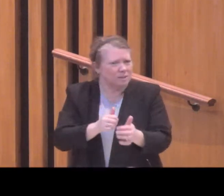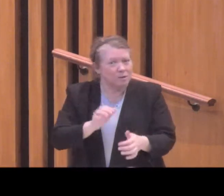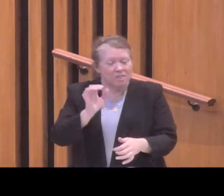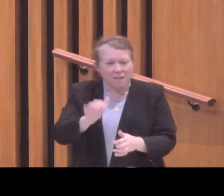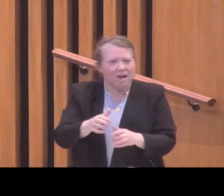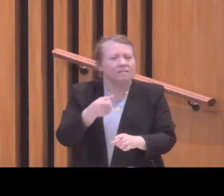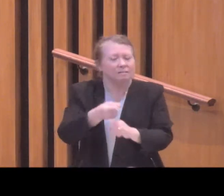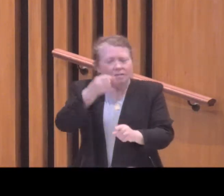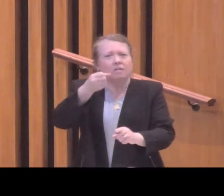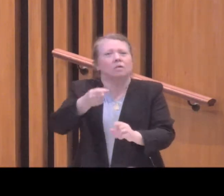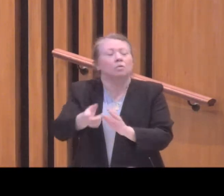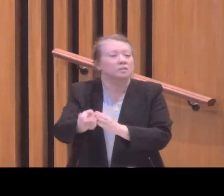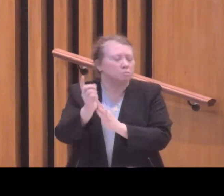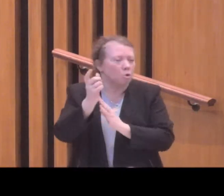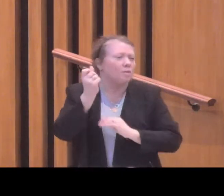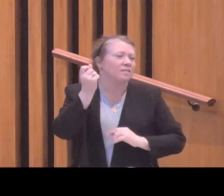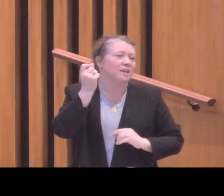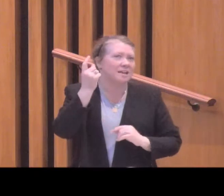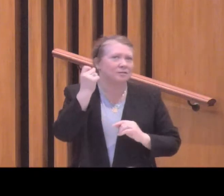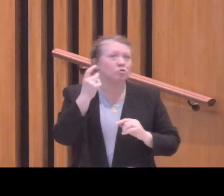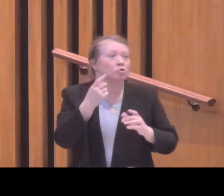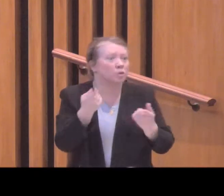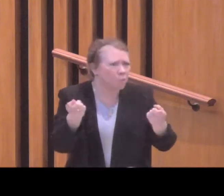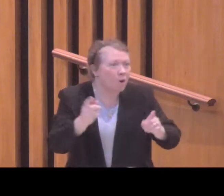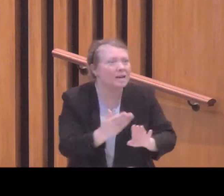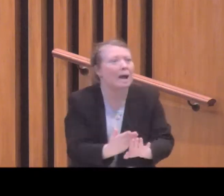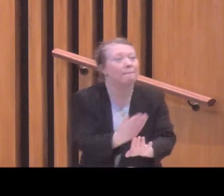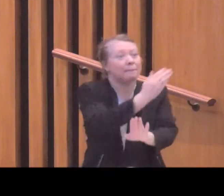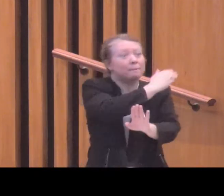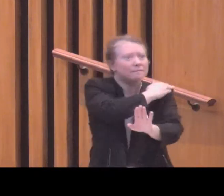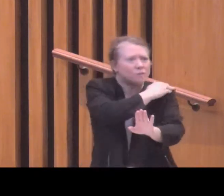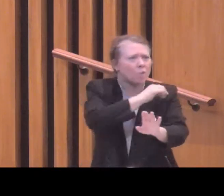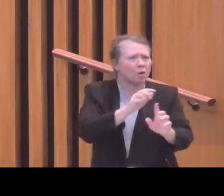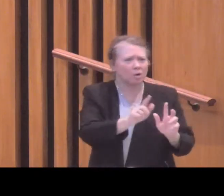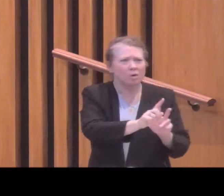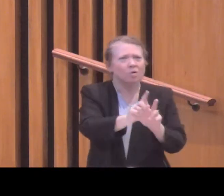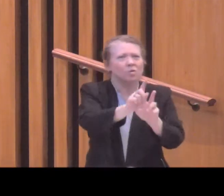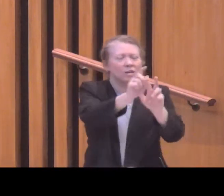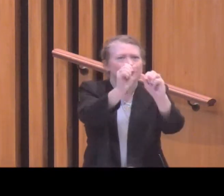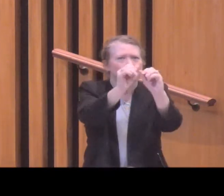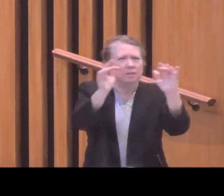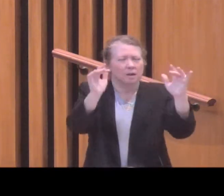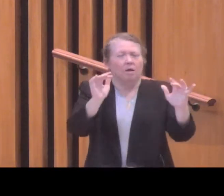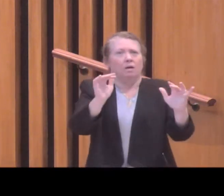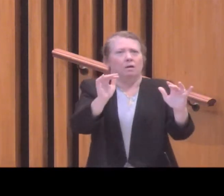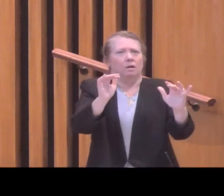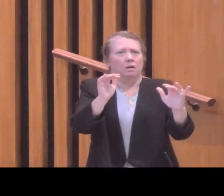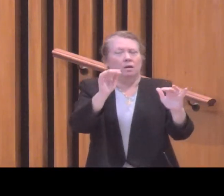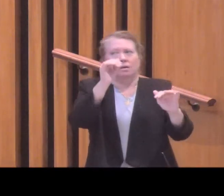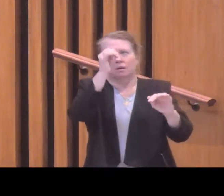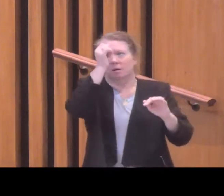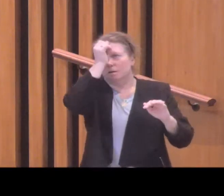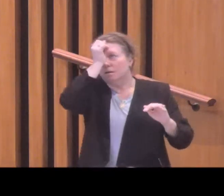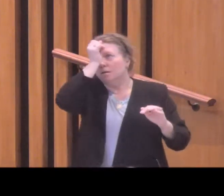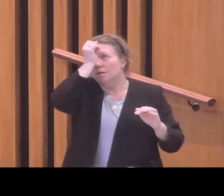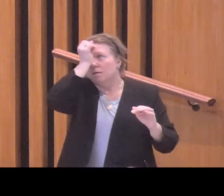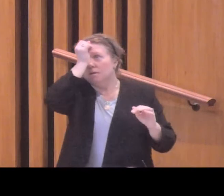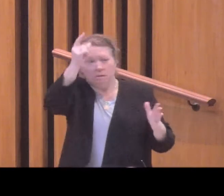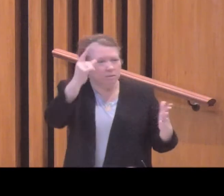understand the transfiguration as a mirror of what is going to happen to